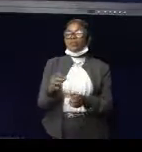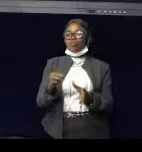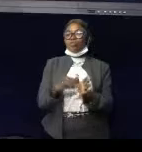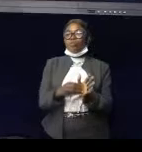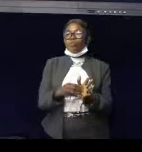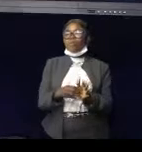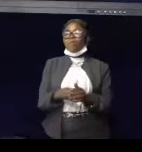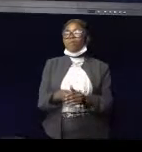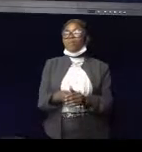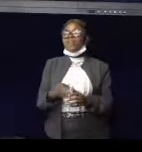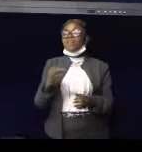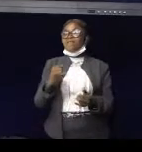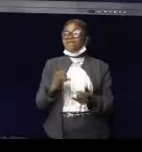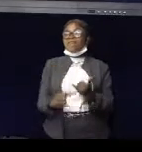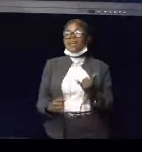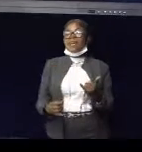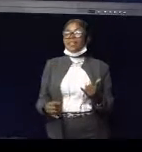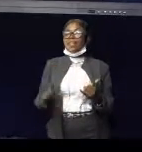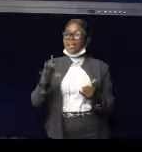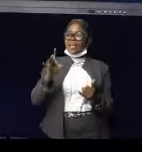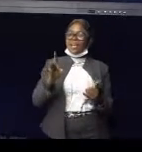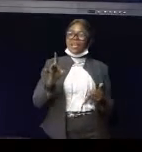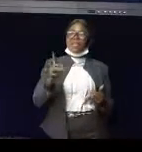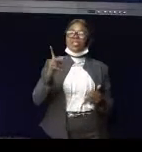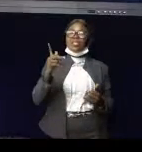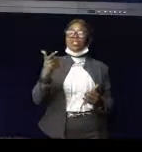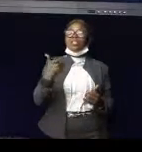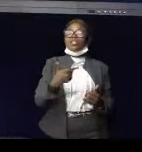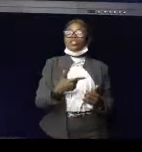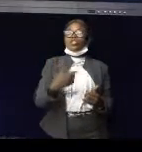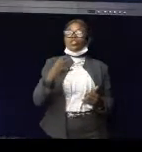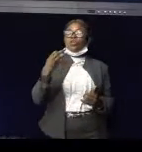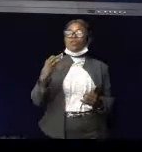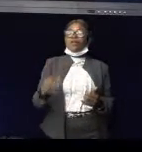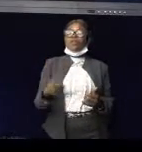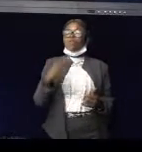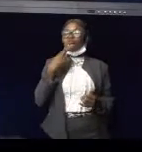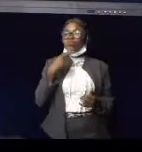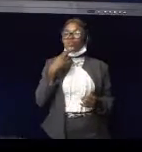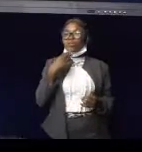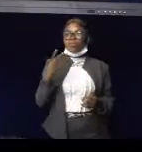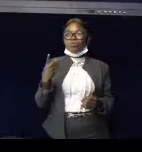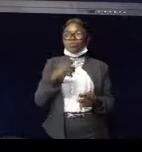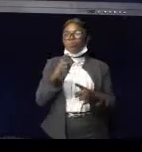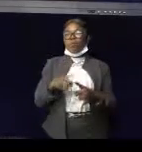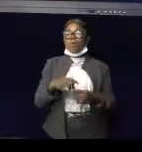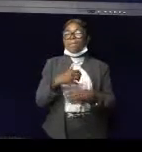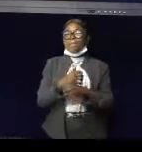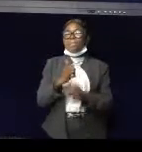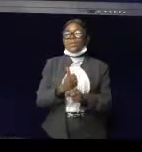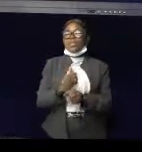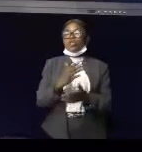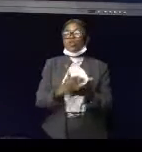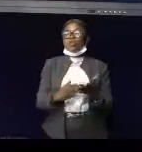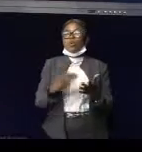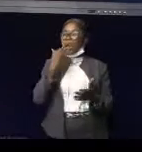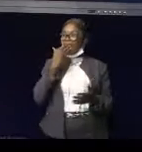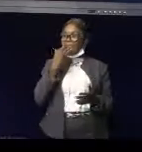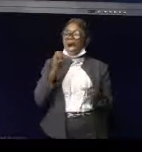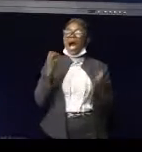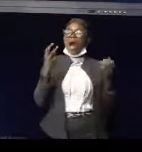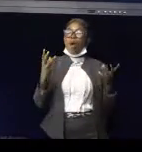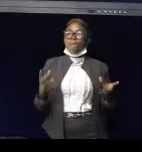Okay. Now, if he ends up using 8 kilograms of sugar when making some